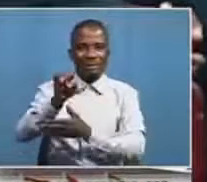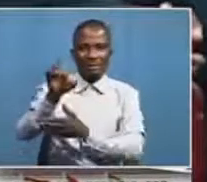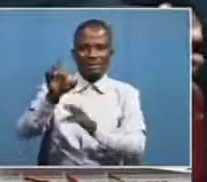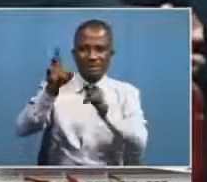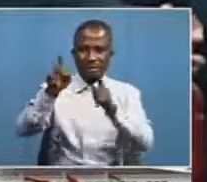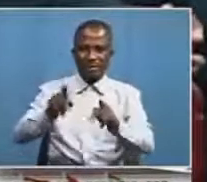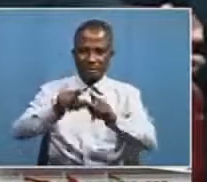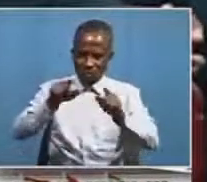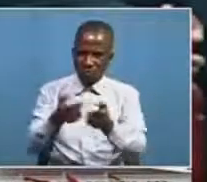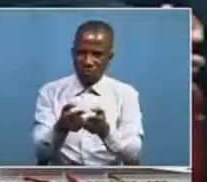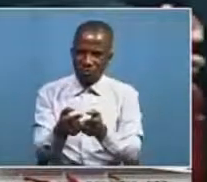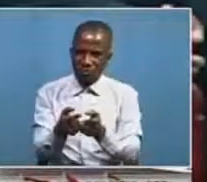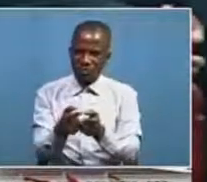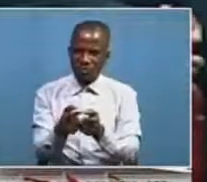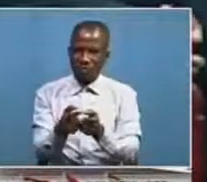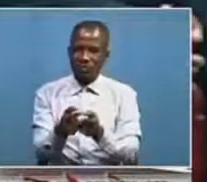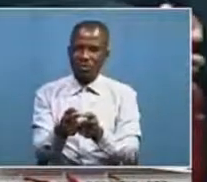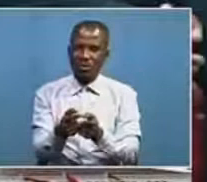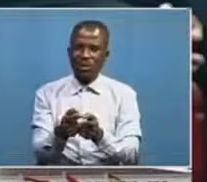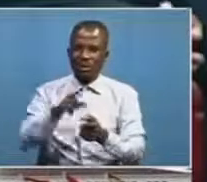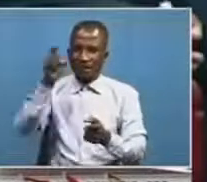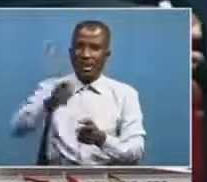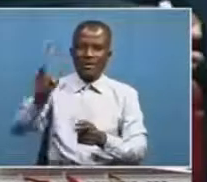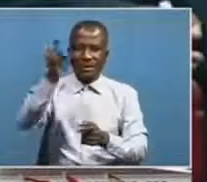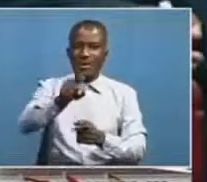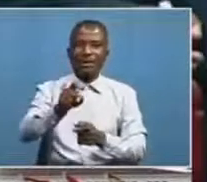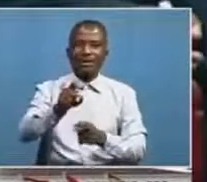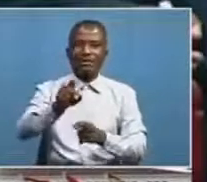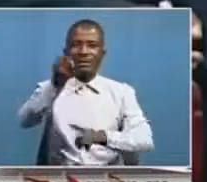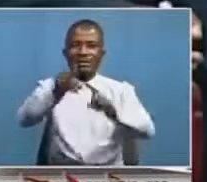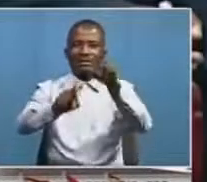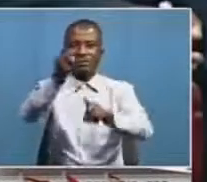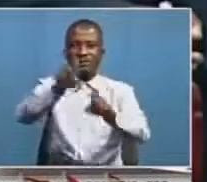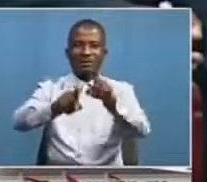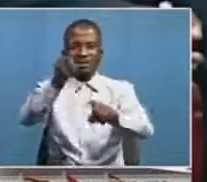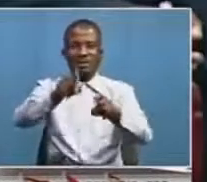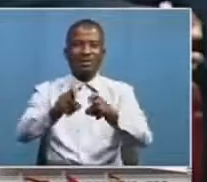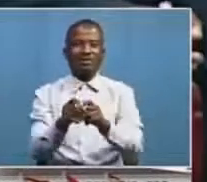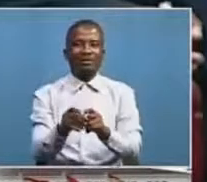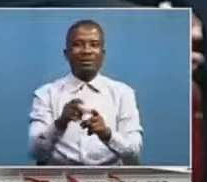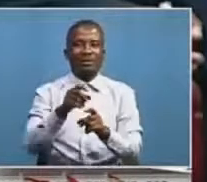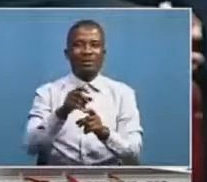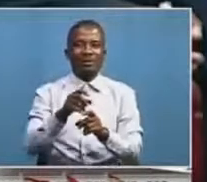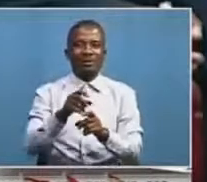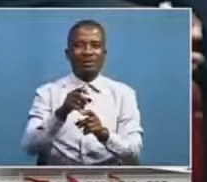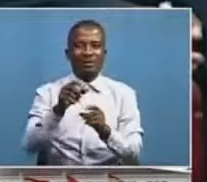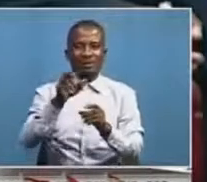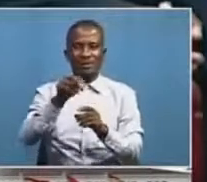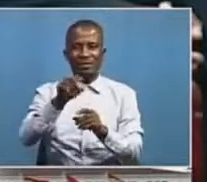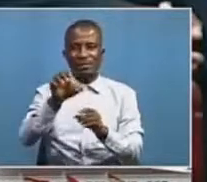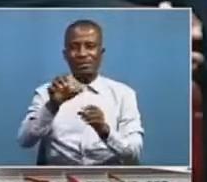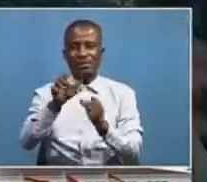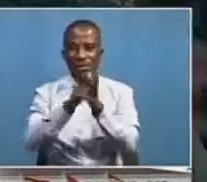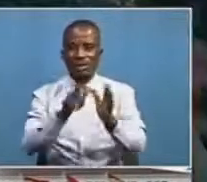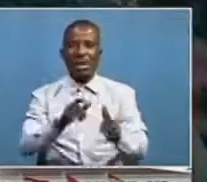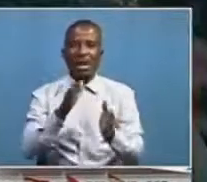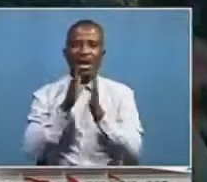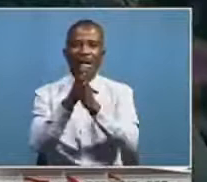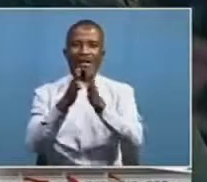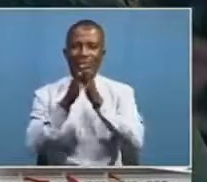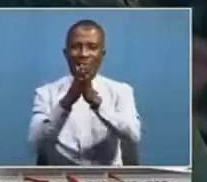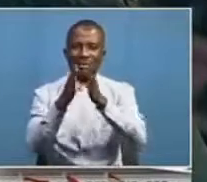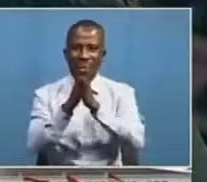first respondent must be made to testify for her to be cross-examined. All the attempts employed by counsel for the